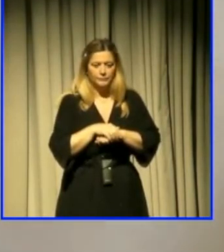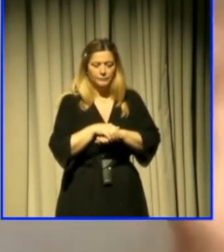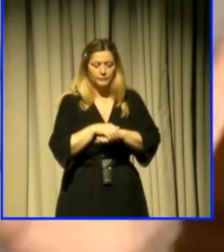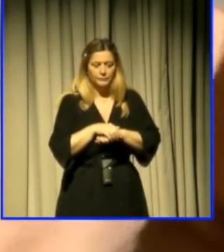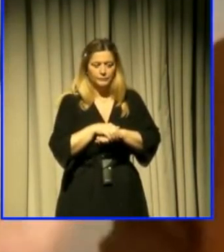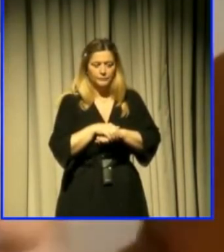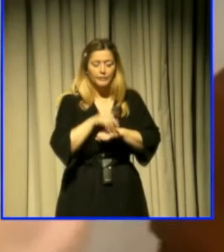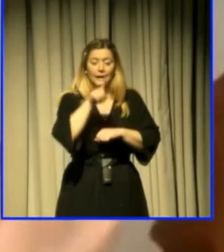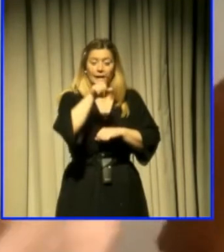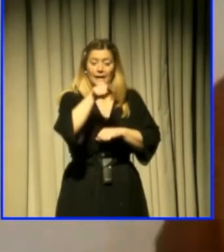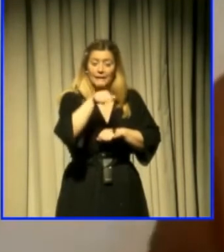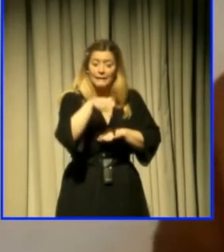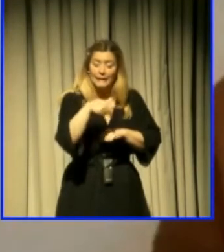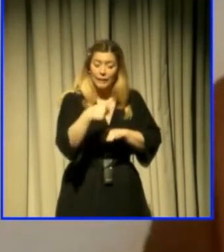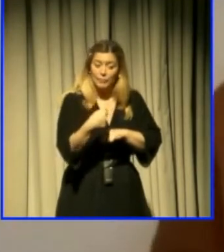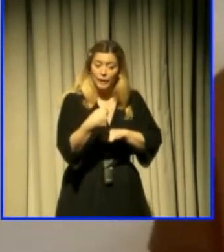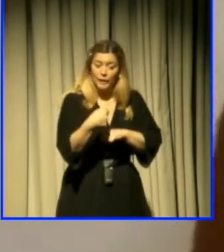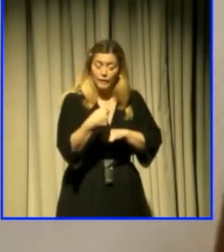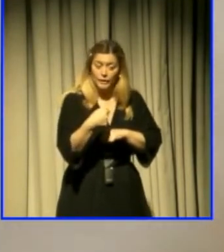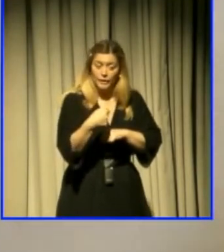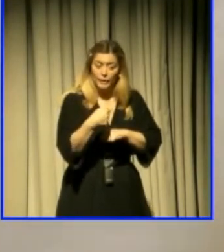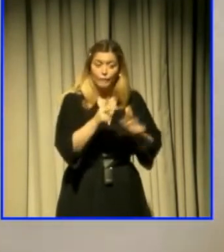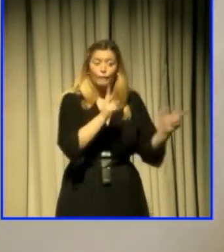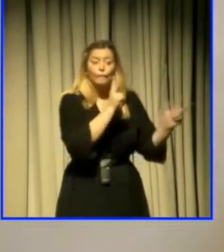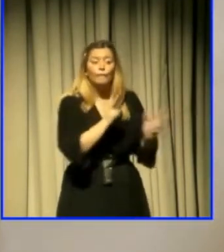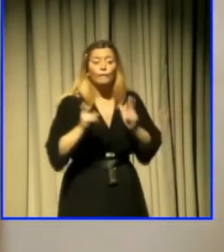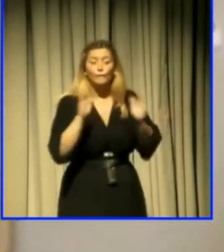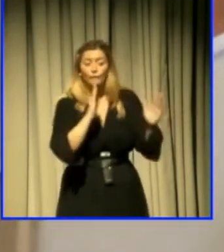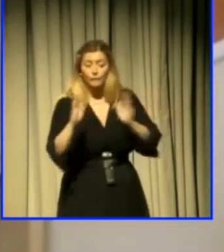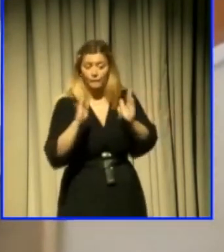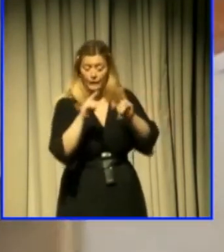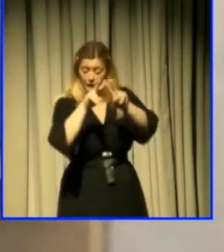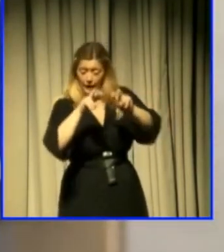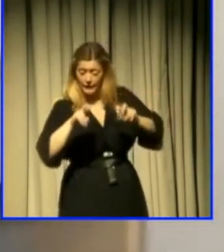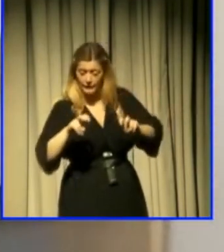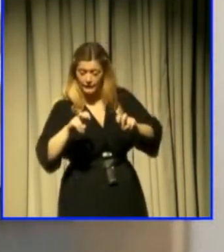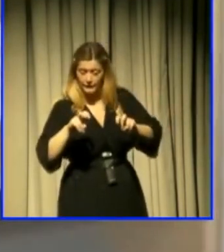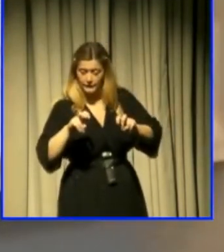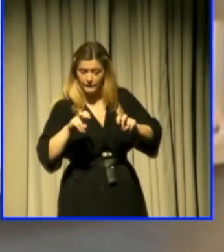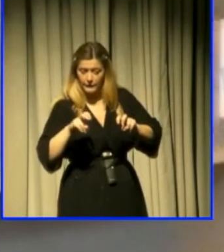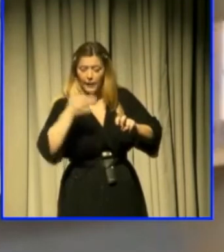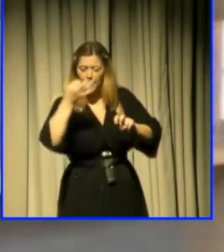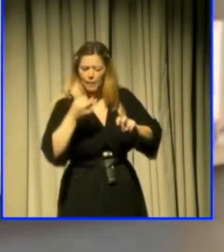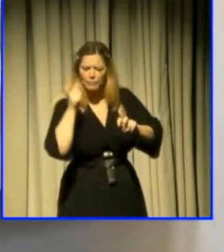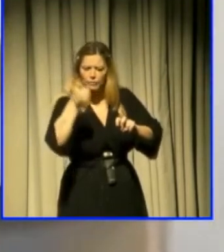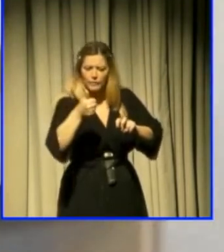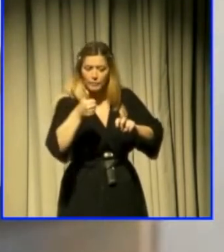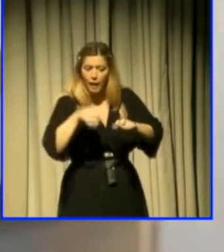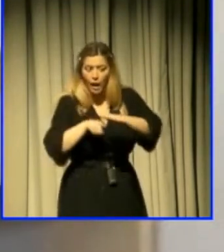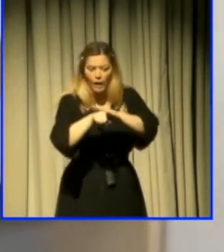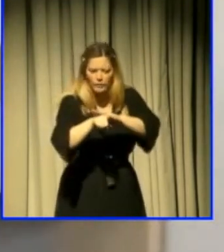is always try to zoom out and think with every new thing that you see, why would people want to use it? Why would they want